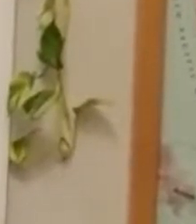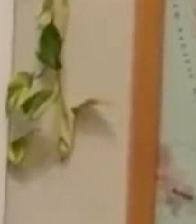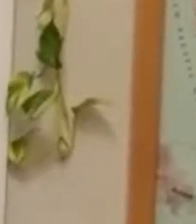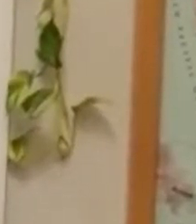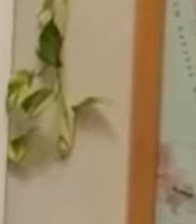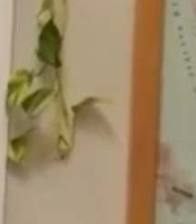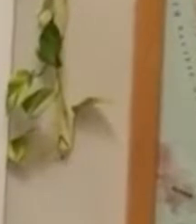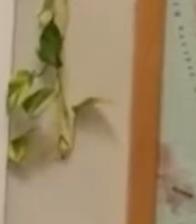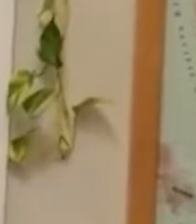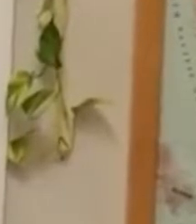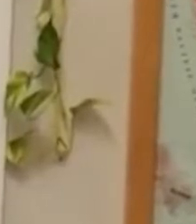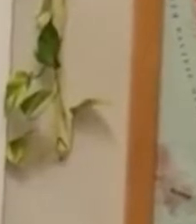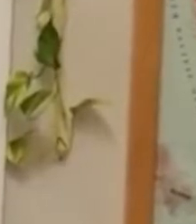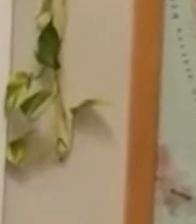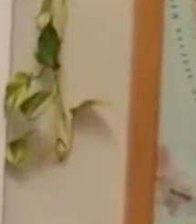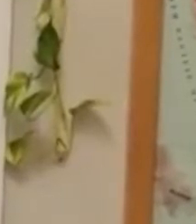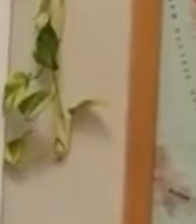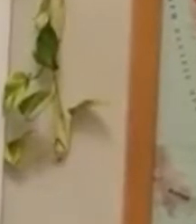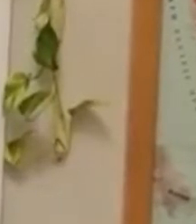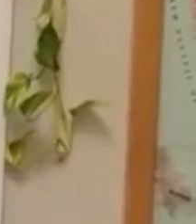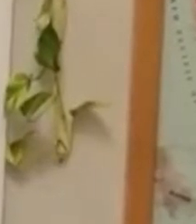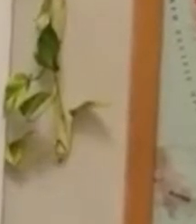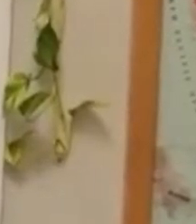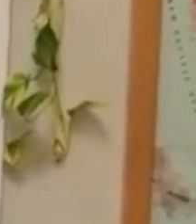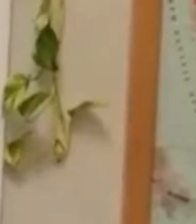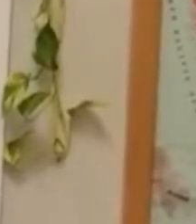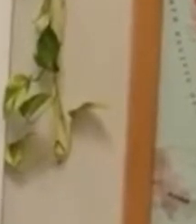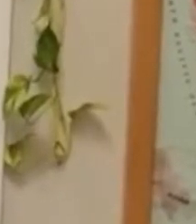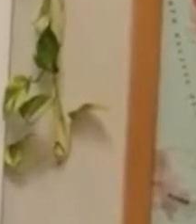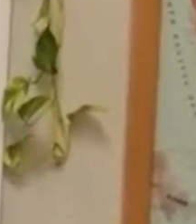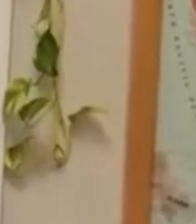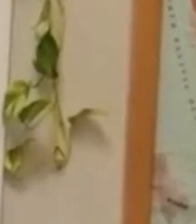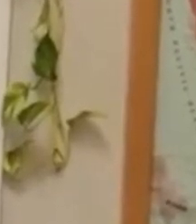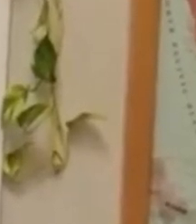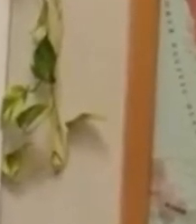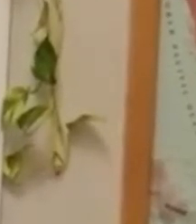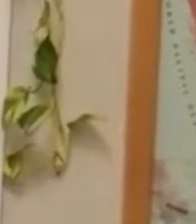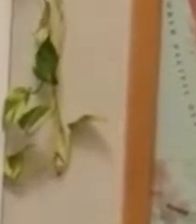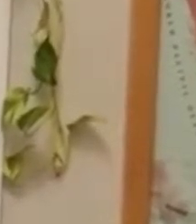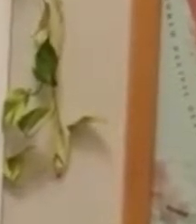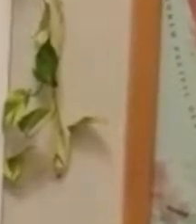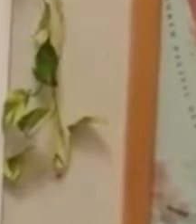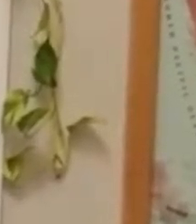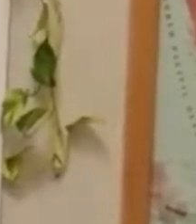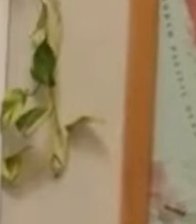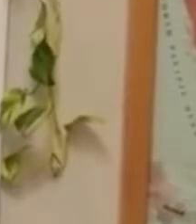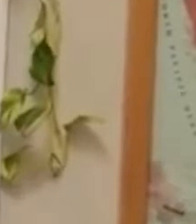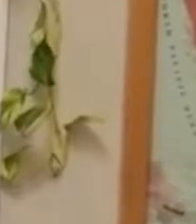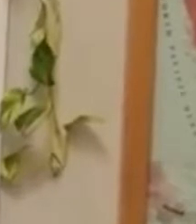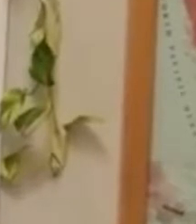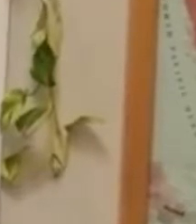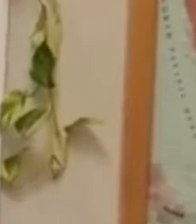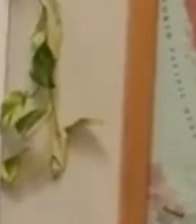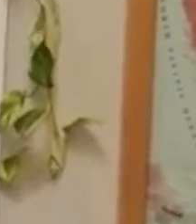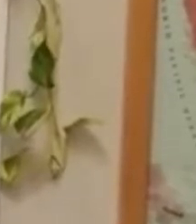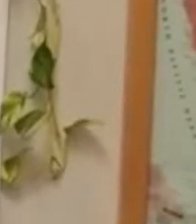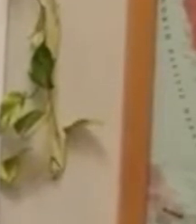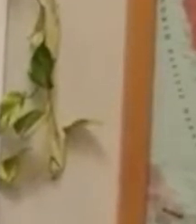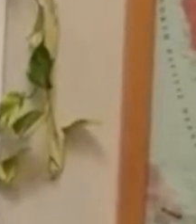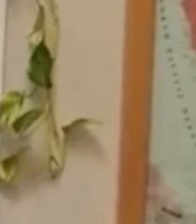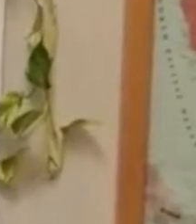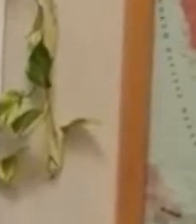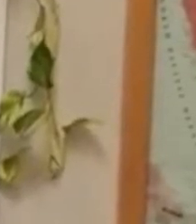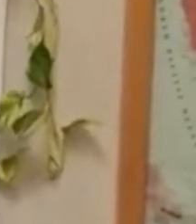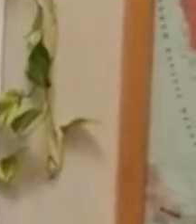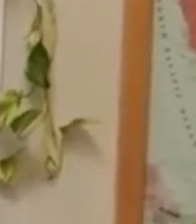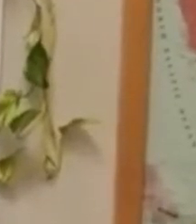anniversary celebration here in All Souls. So I thought this would be a good time to hear from some of our oldest living ancestors.